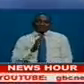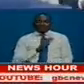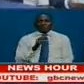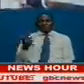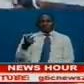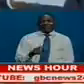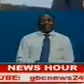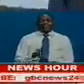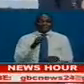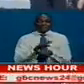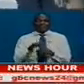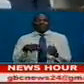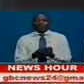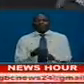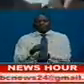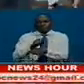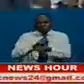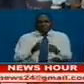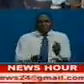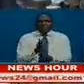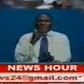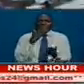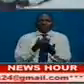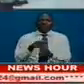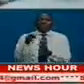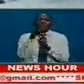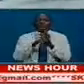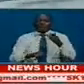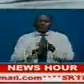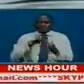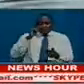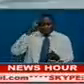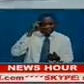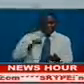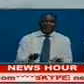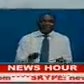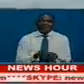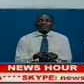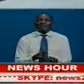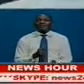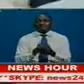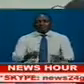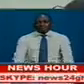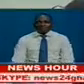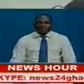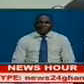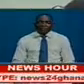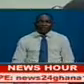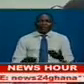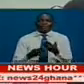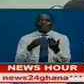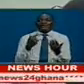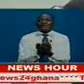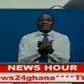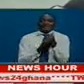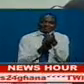Ghana. He charged them to fashion out the right policies to support the government in that direction. The Bank of Ghana has